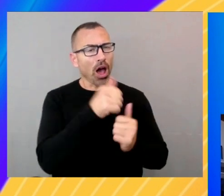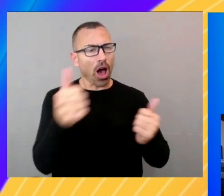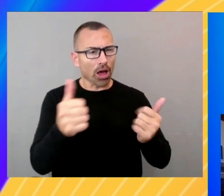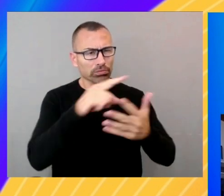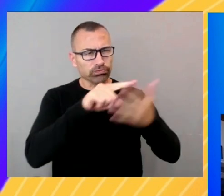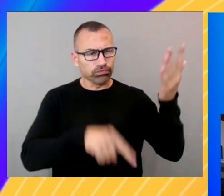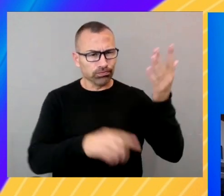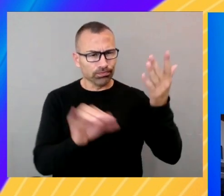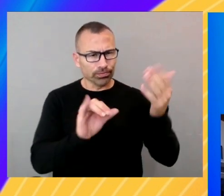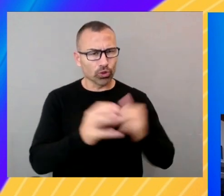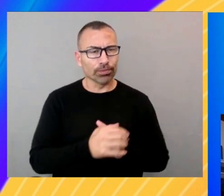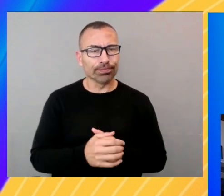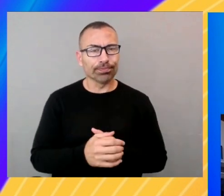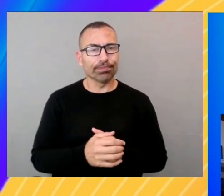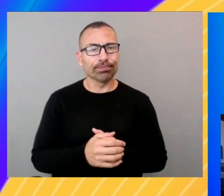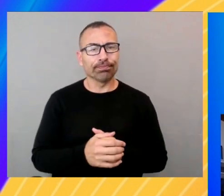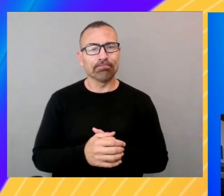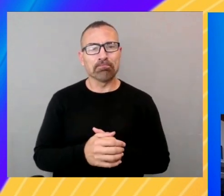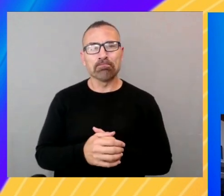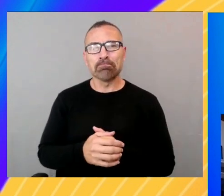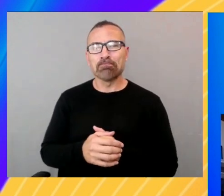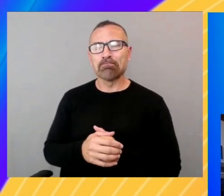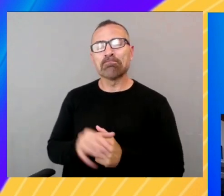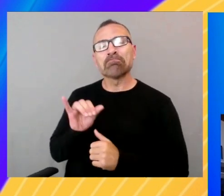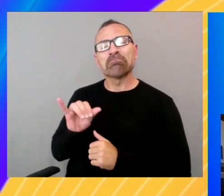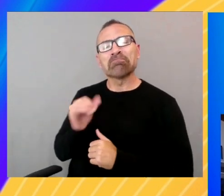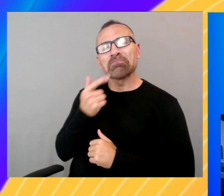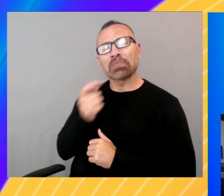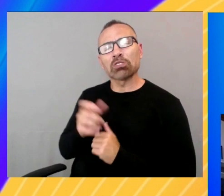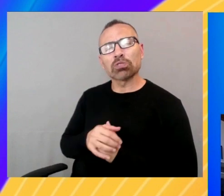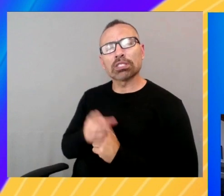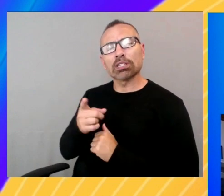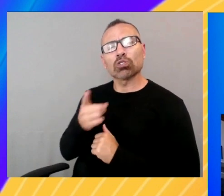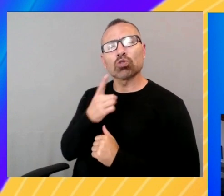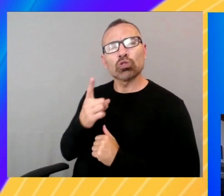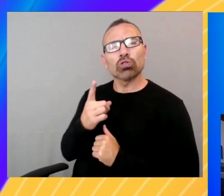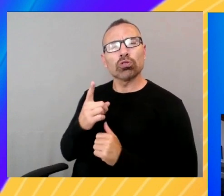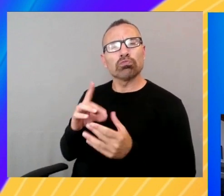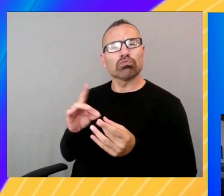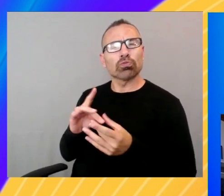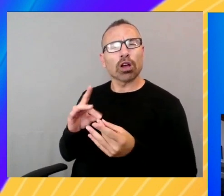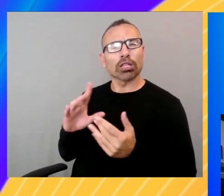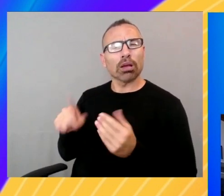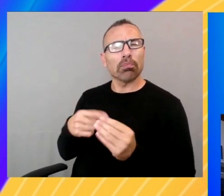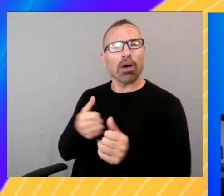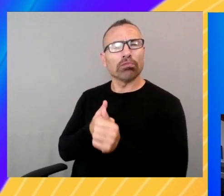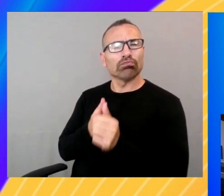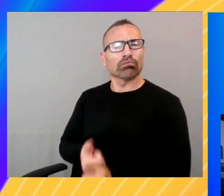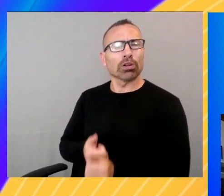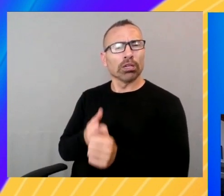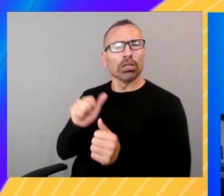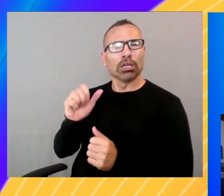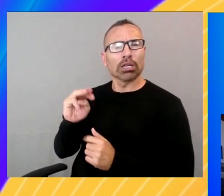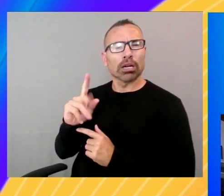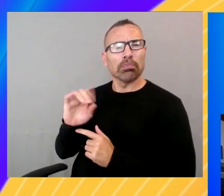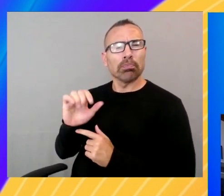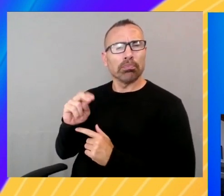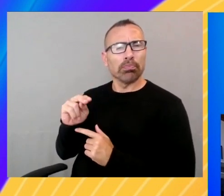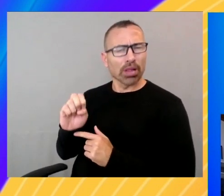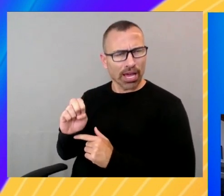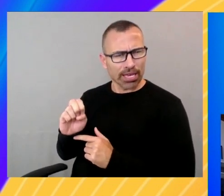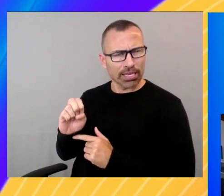Interesting. So you mentioned patching for compliance. So is there a straightforward way to kind of